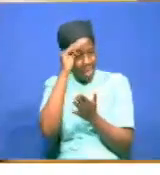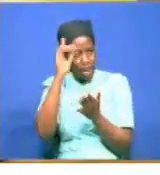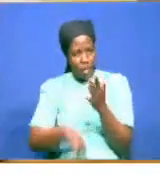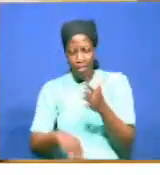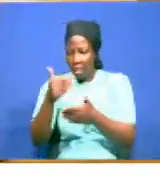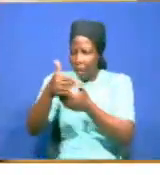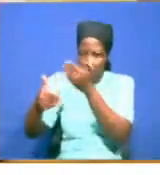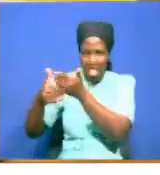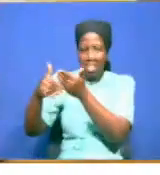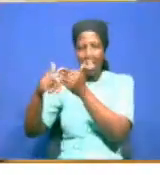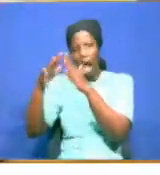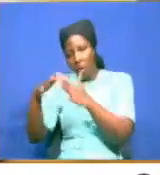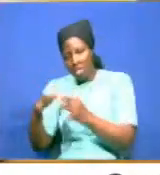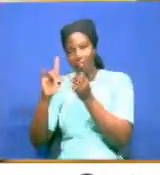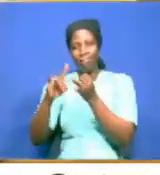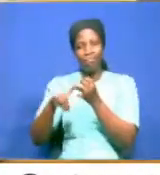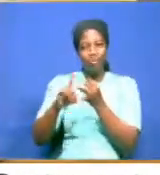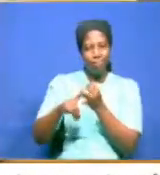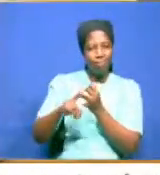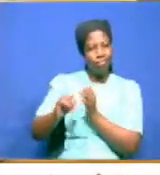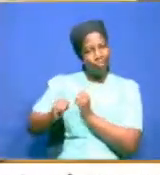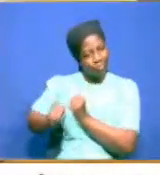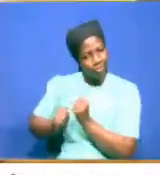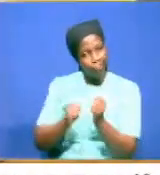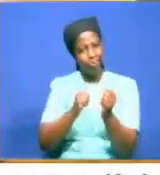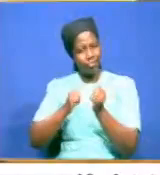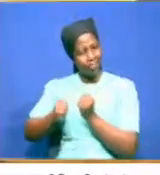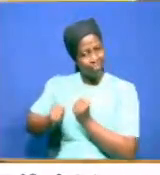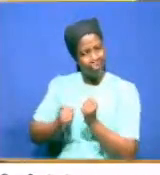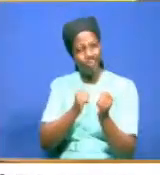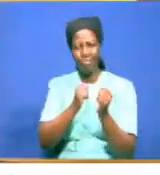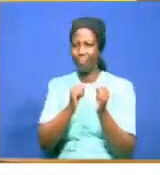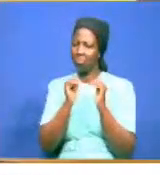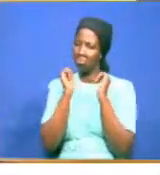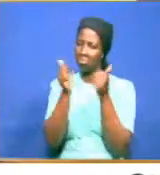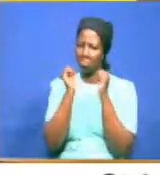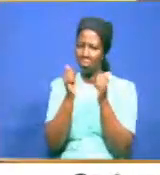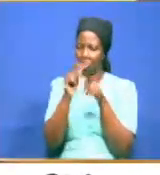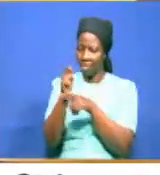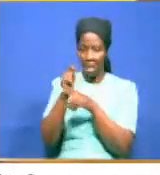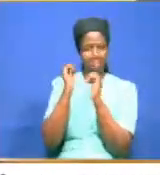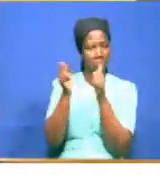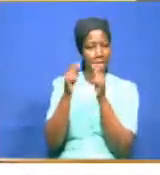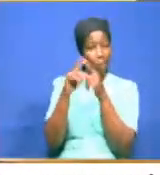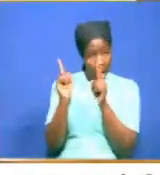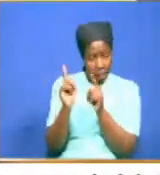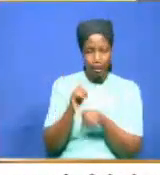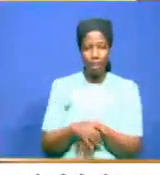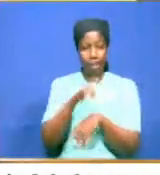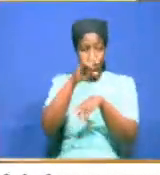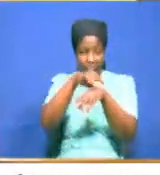are trained in carpentry and very lucrative training. But you'll find that when they